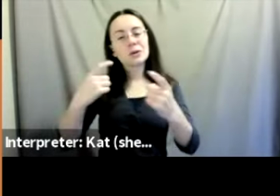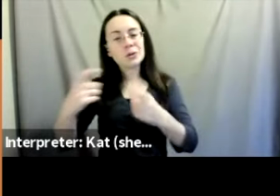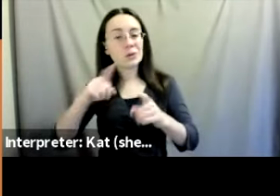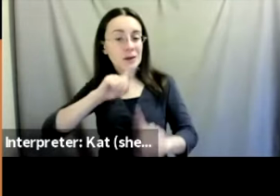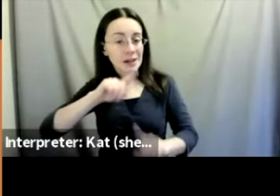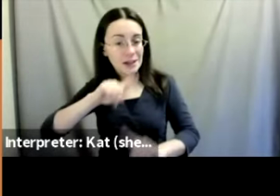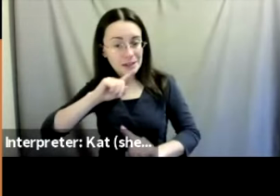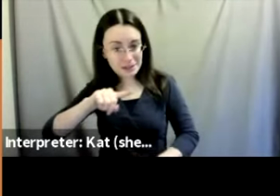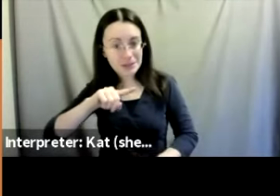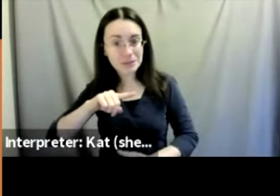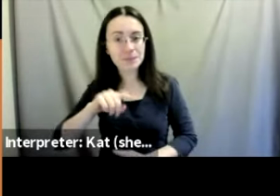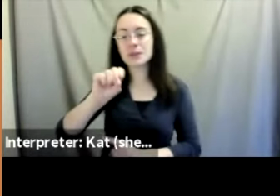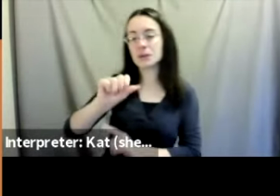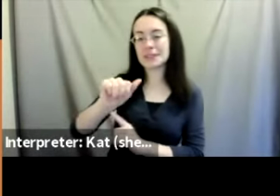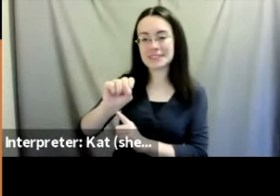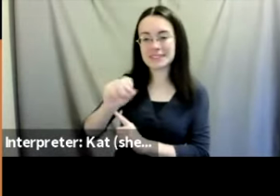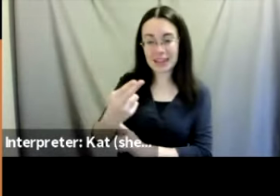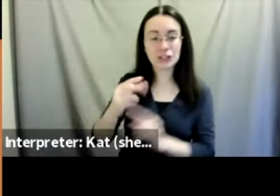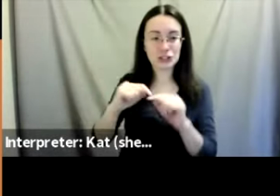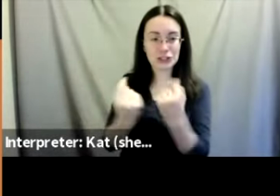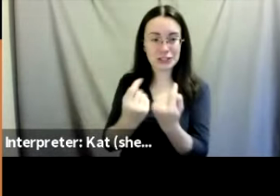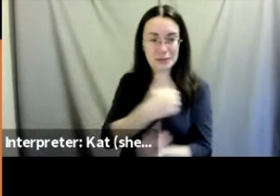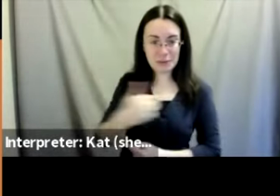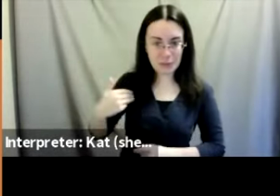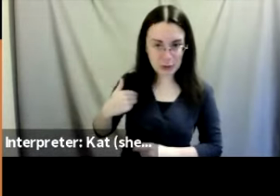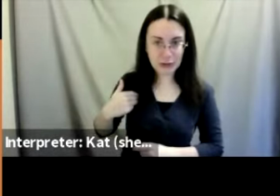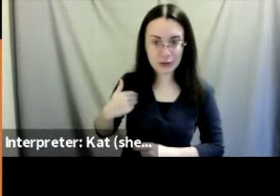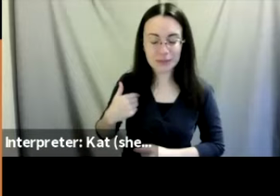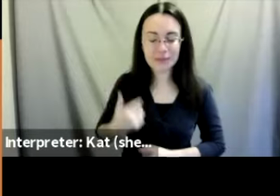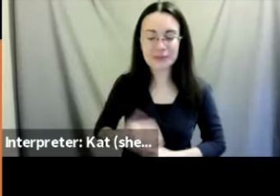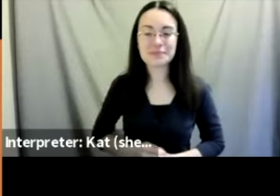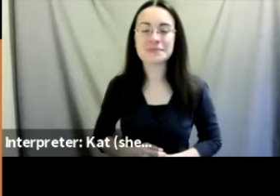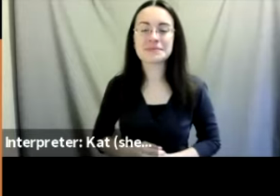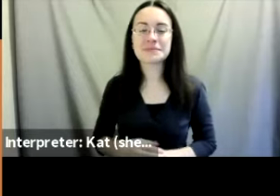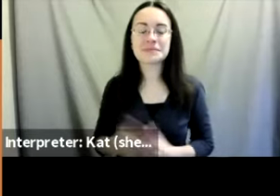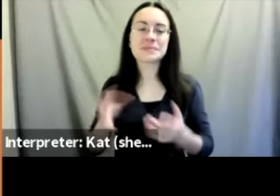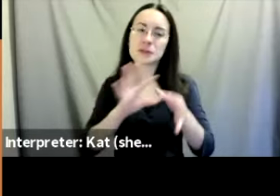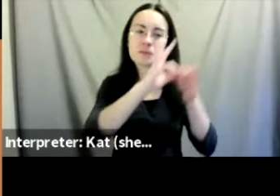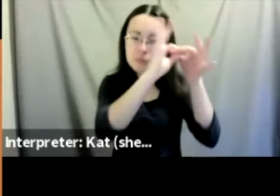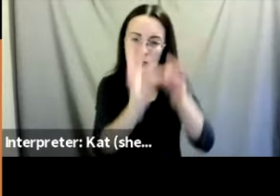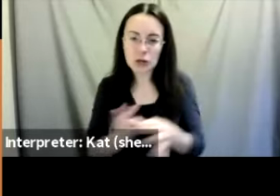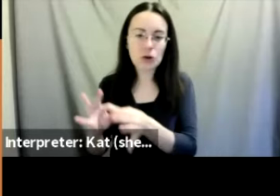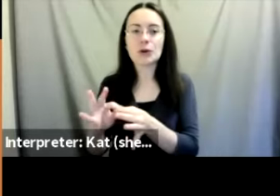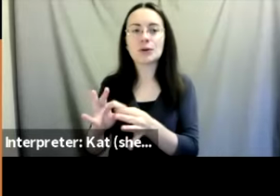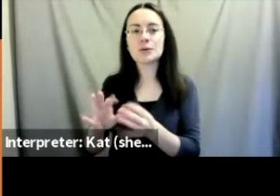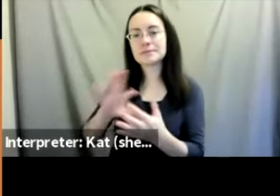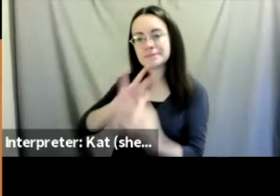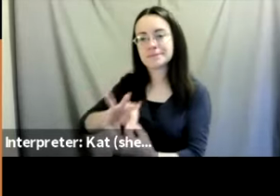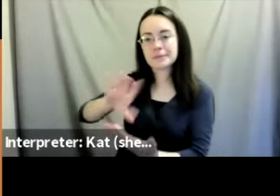our SASH team members to sort of bring it all together about their projects,